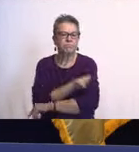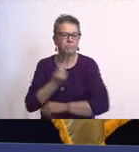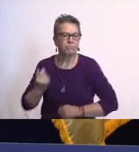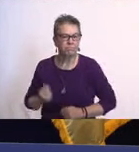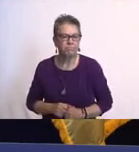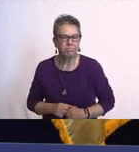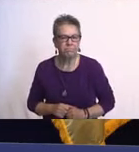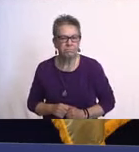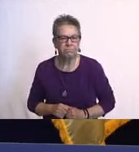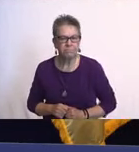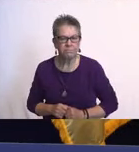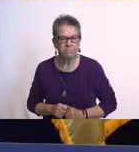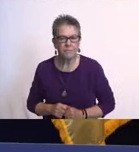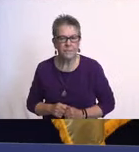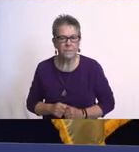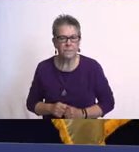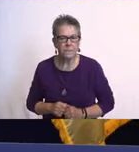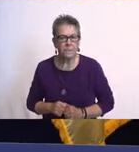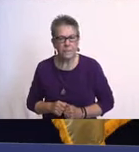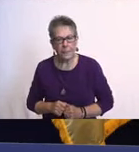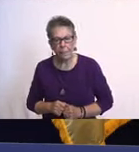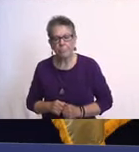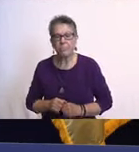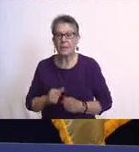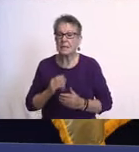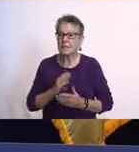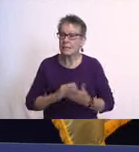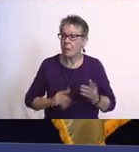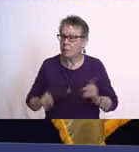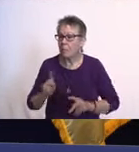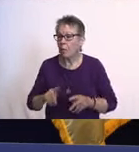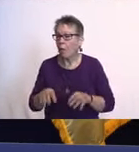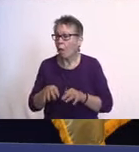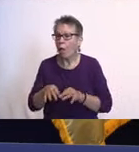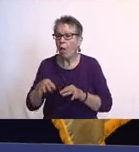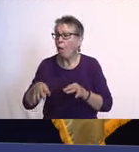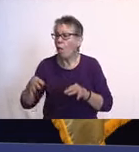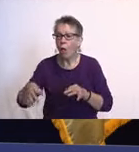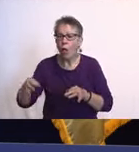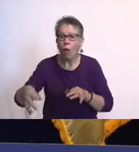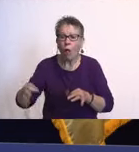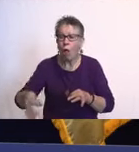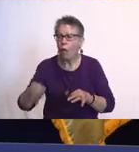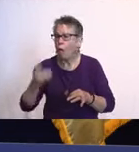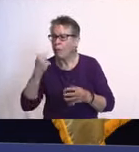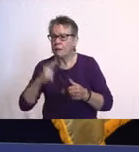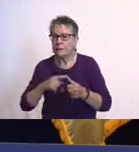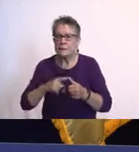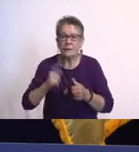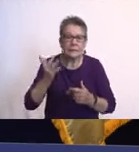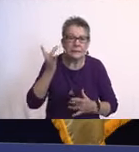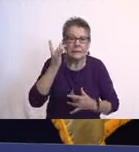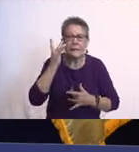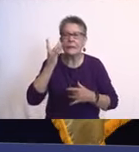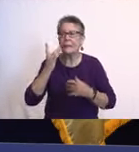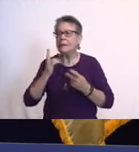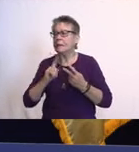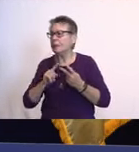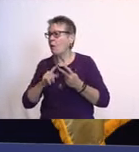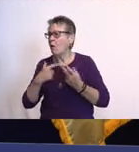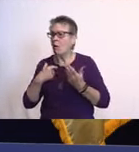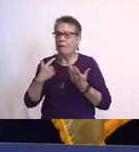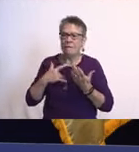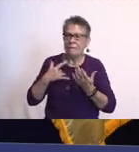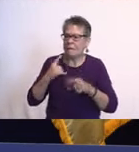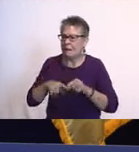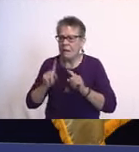if they are immunocompromised to protect themselves, their families, and their communities by getting up to date